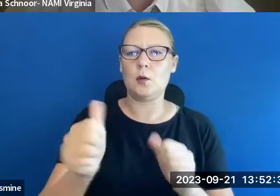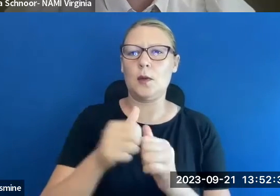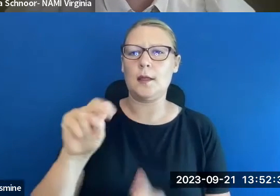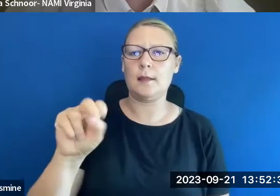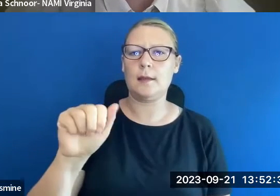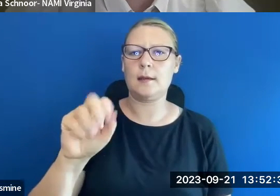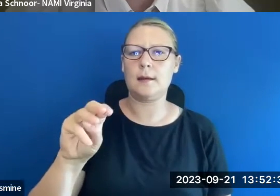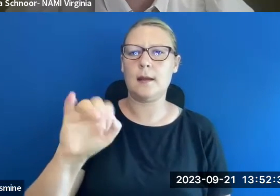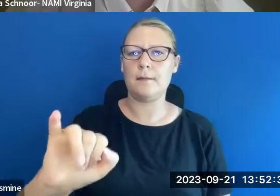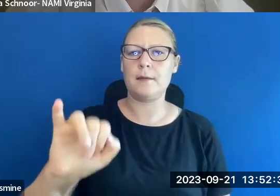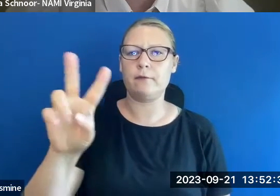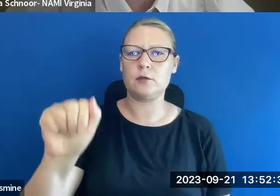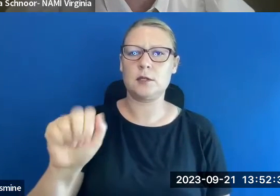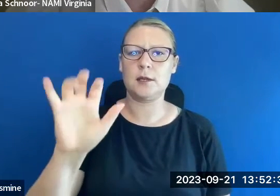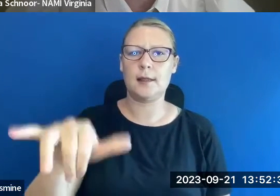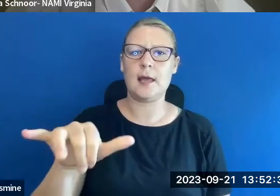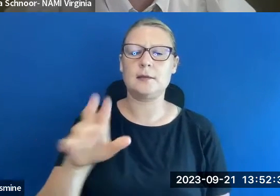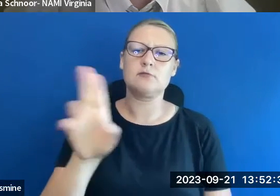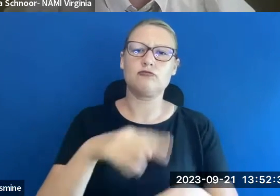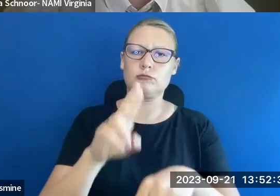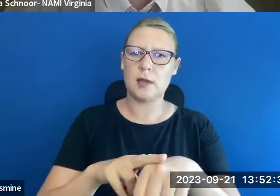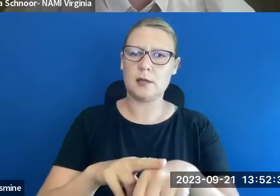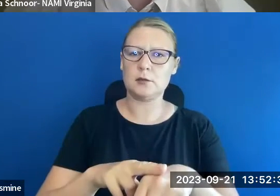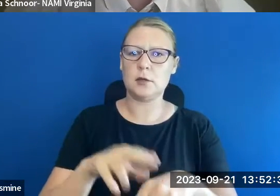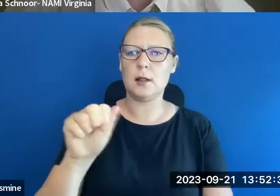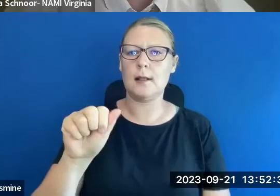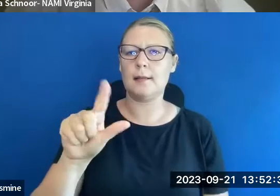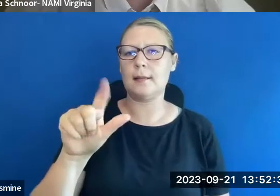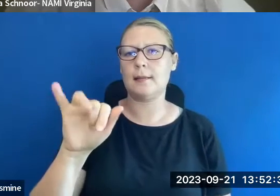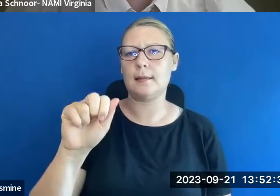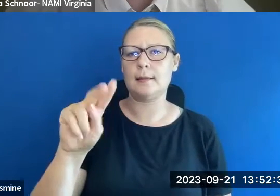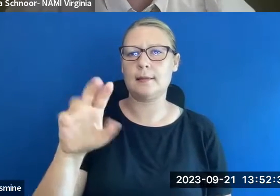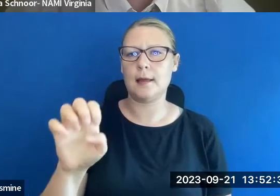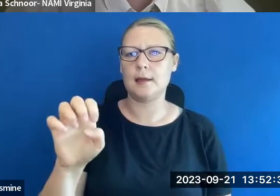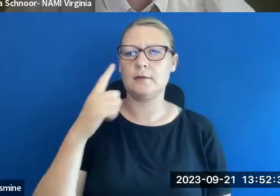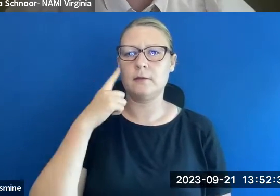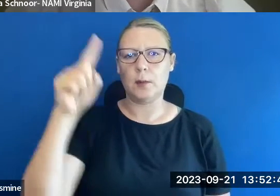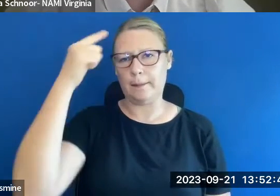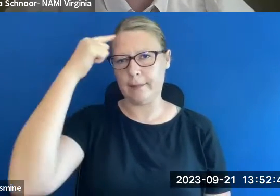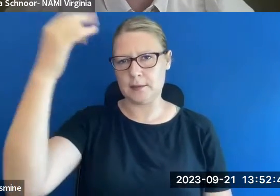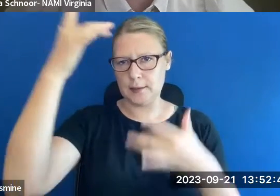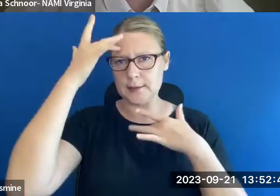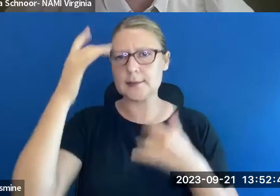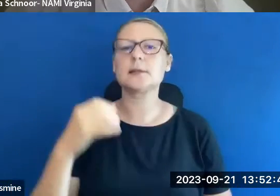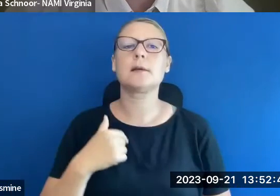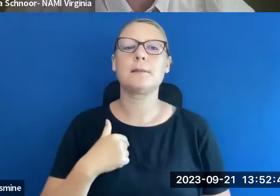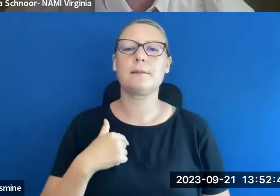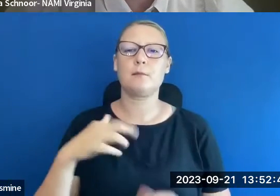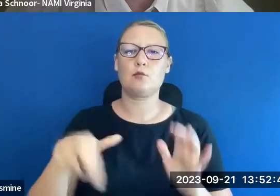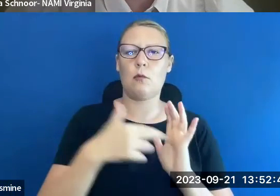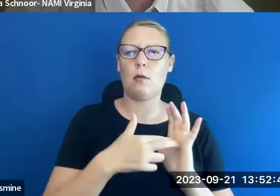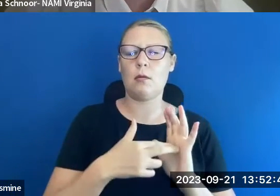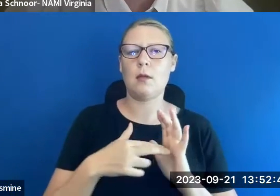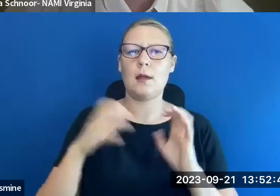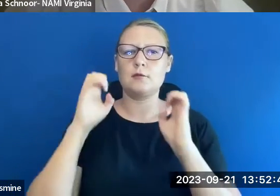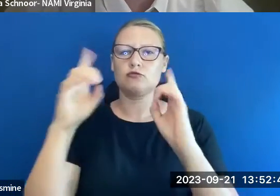is the National Alliance on Mental Illness. And my role at NAMI Virginia is their educational support and